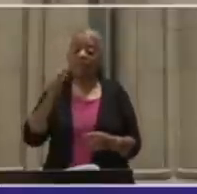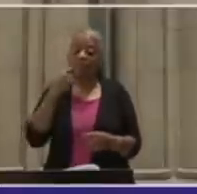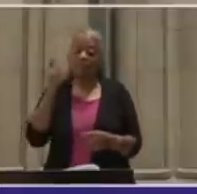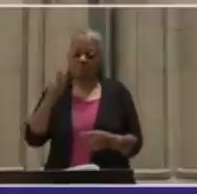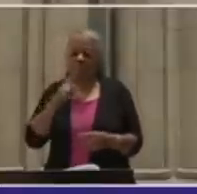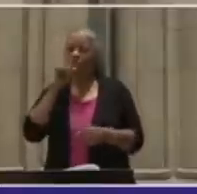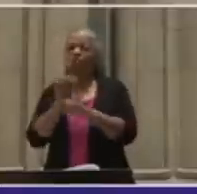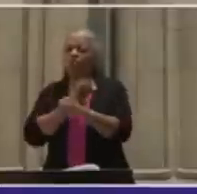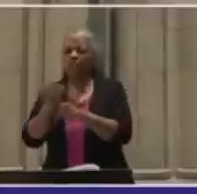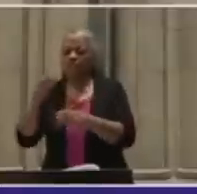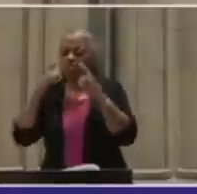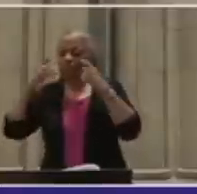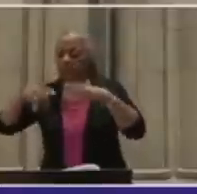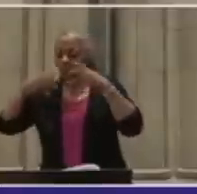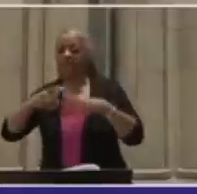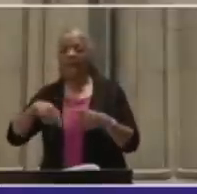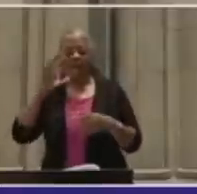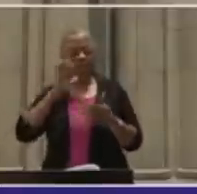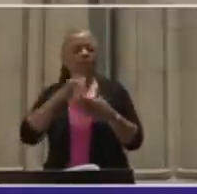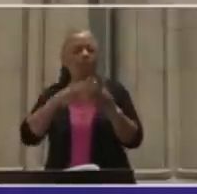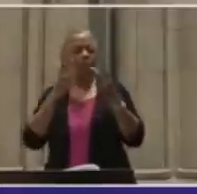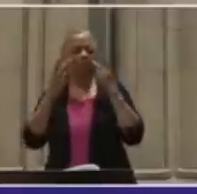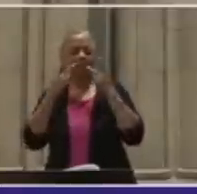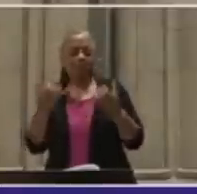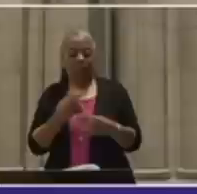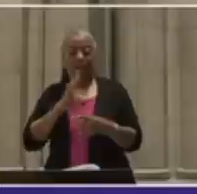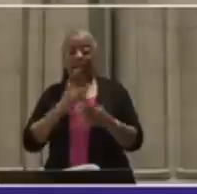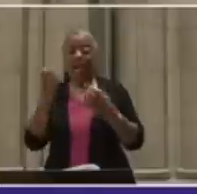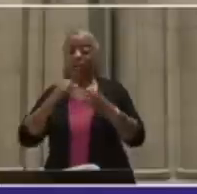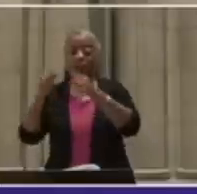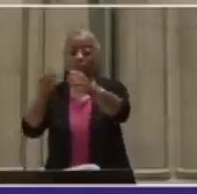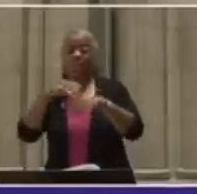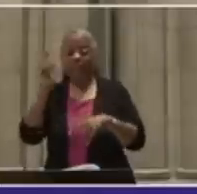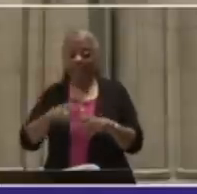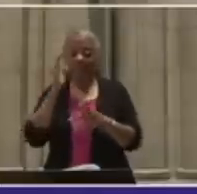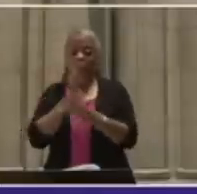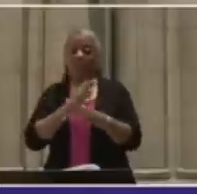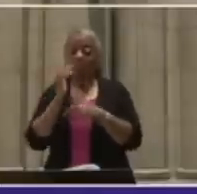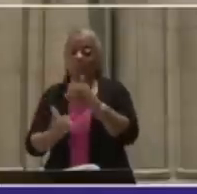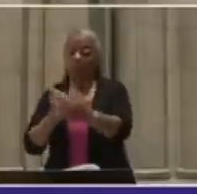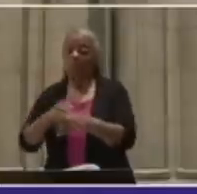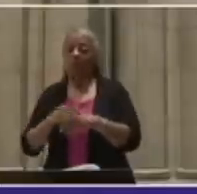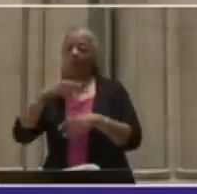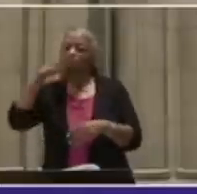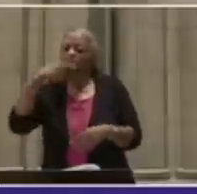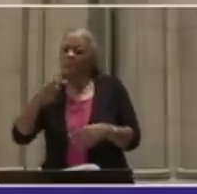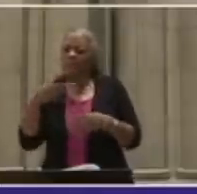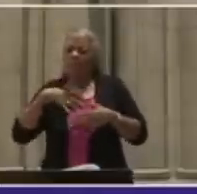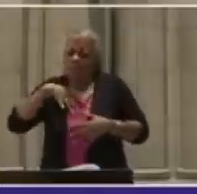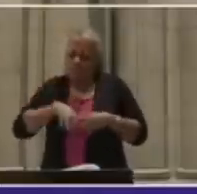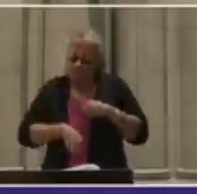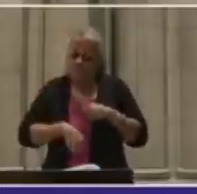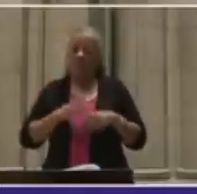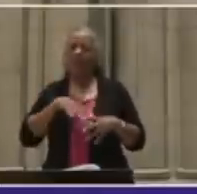lamenters. I believe that's what we're seeing today in our streets, and it has to keep going. Public mourning. Mourning rooted in deep love.